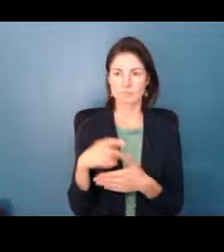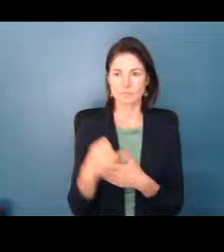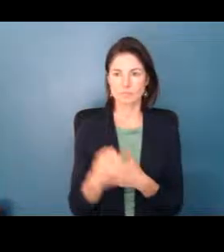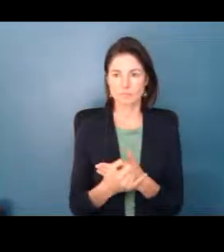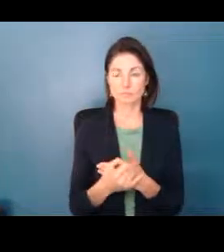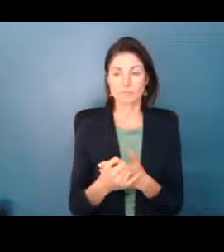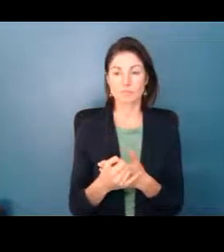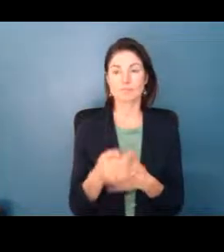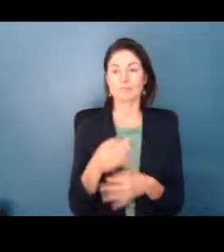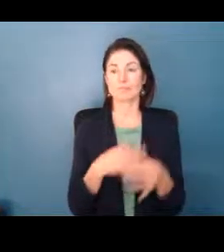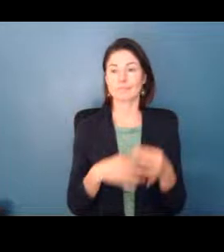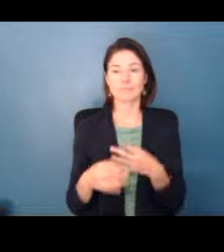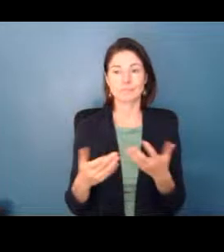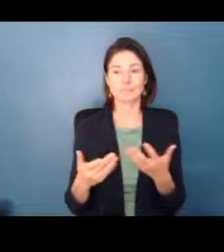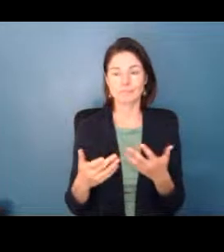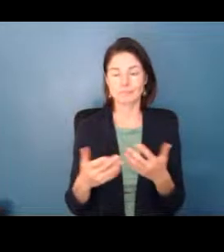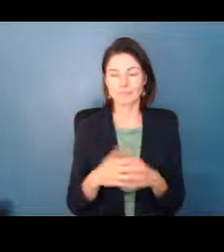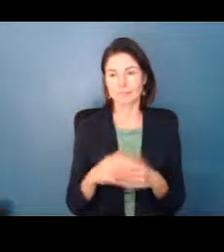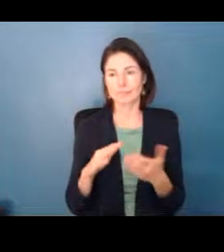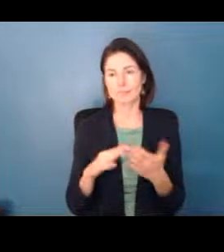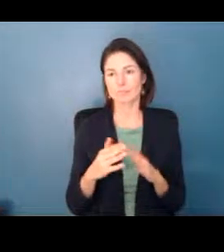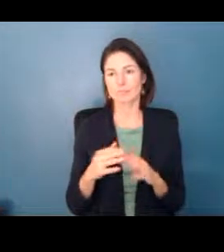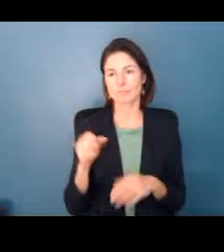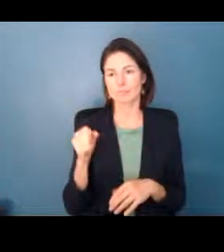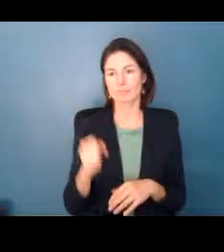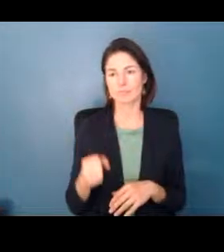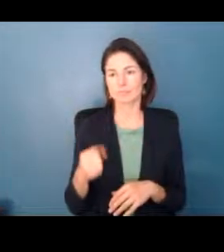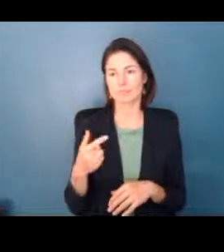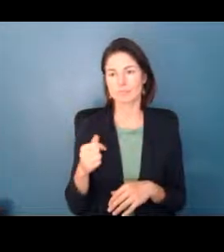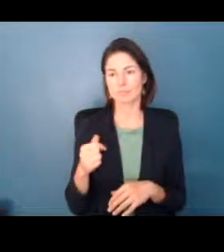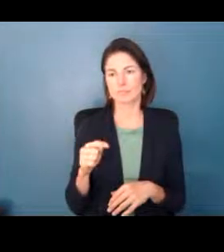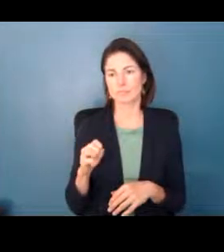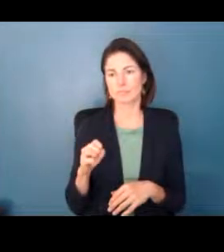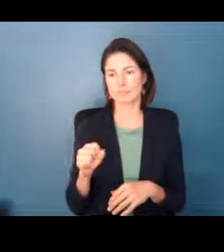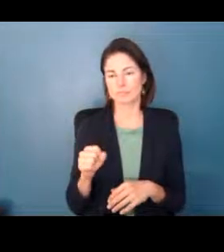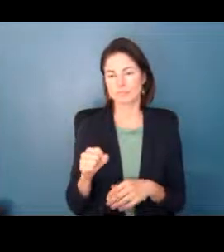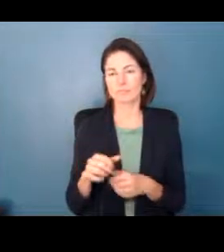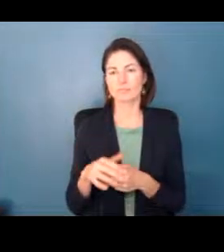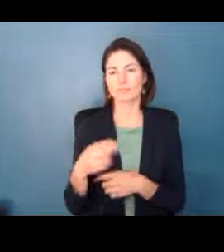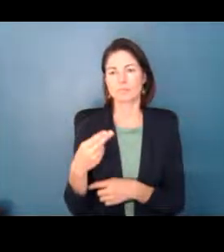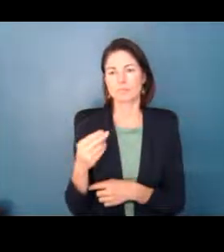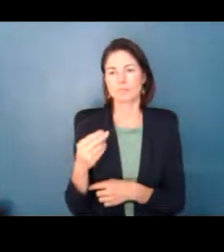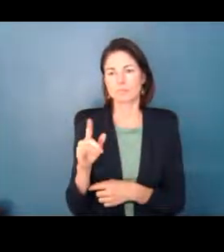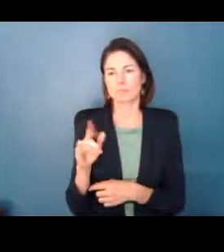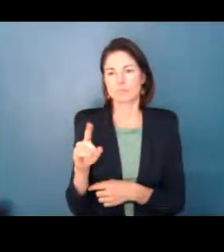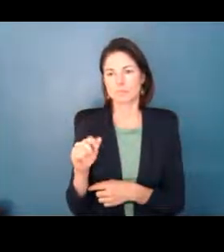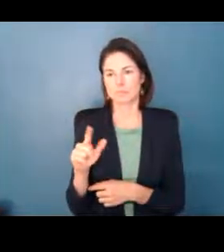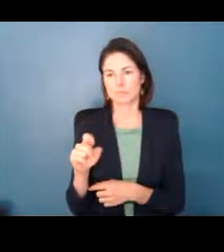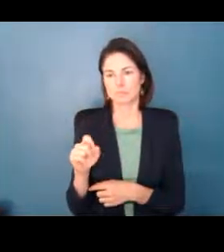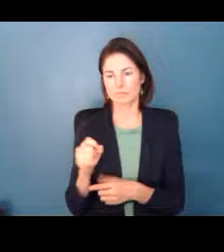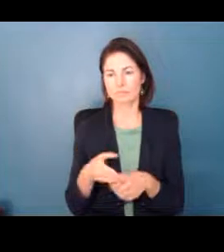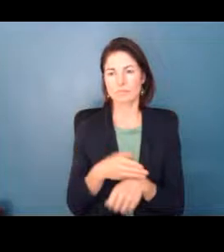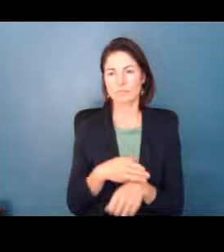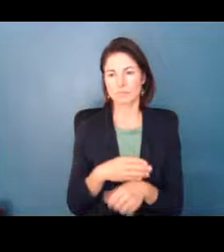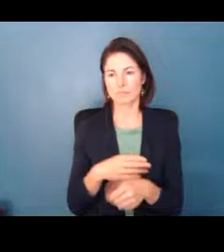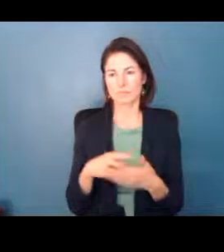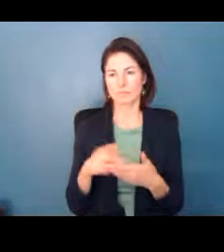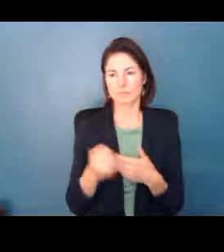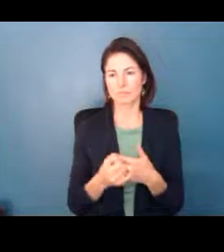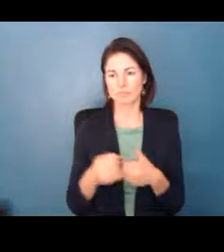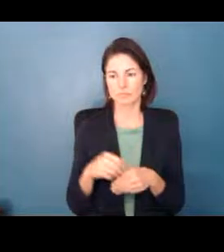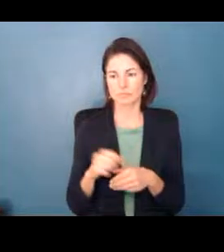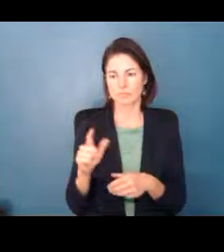as a replacement is the City of Southgate's Hollydale Area Access Improvements Project in Los Angeles County.